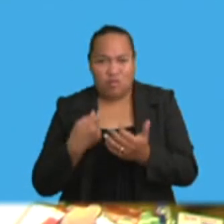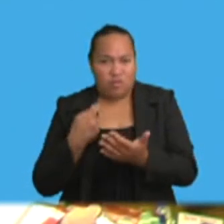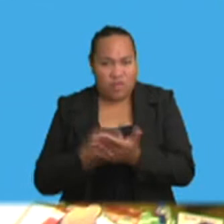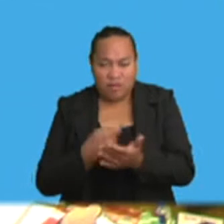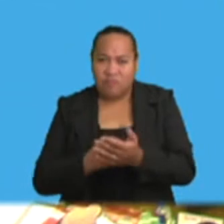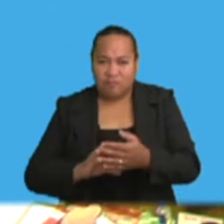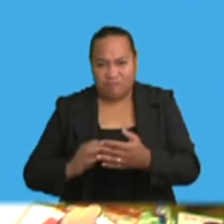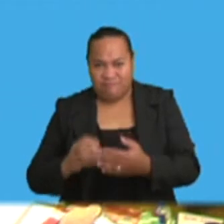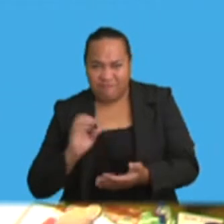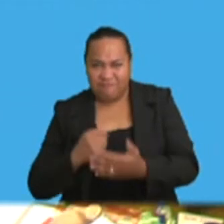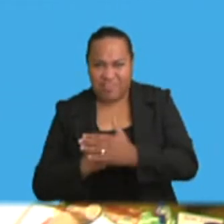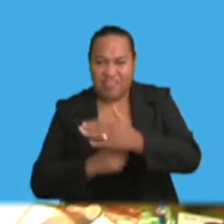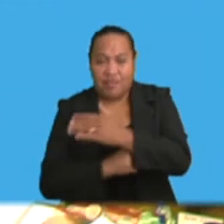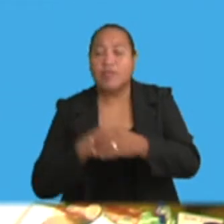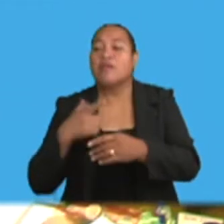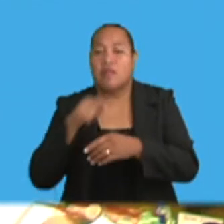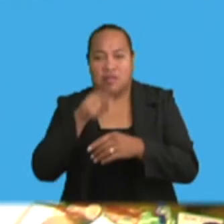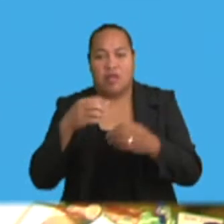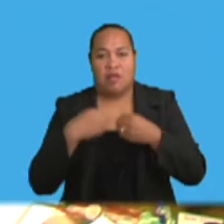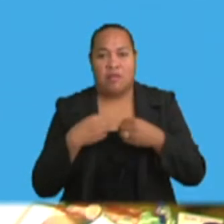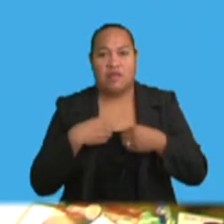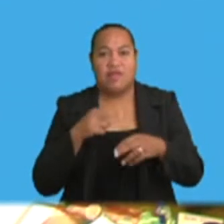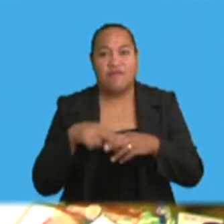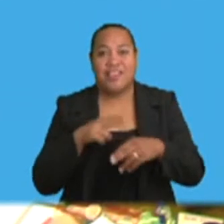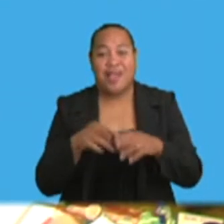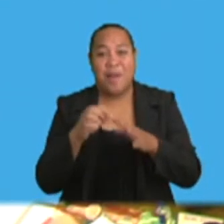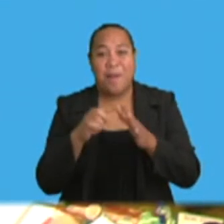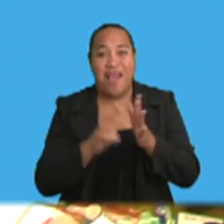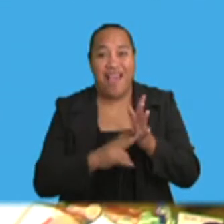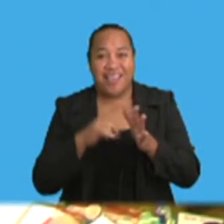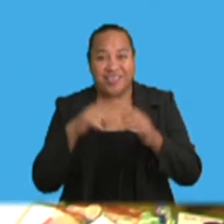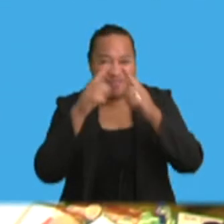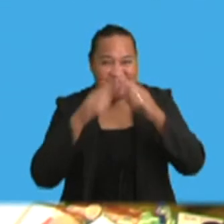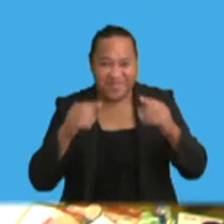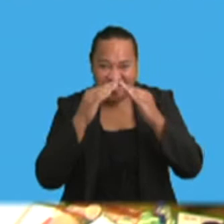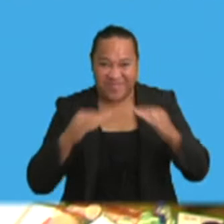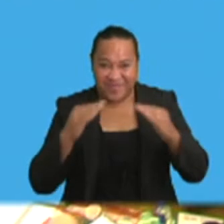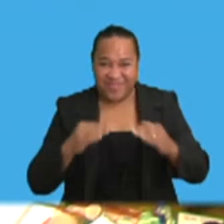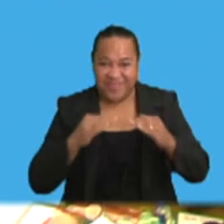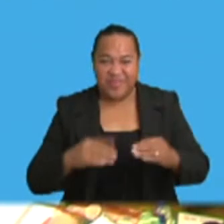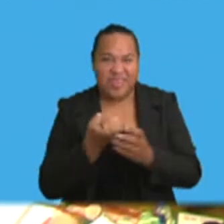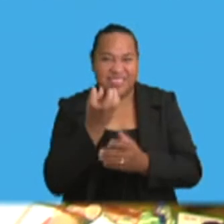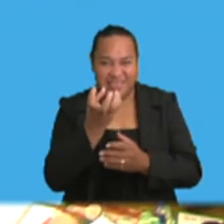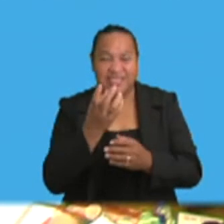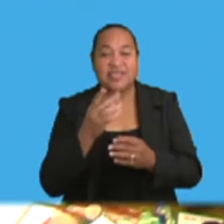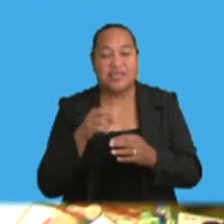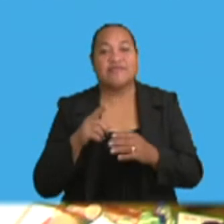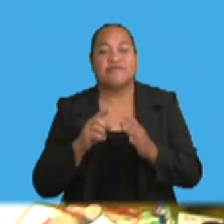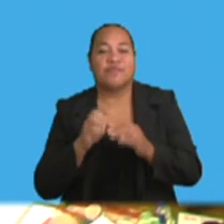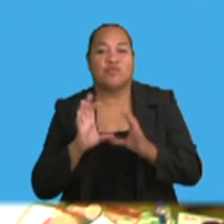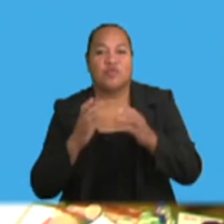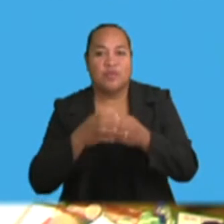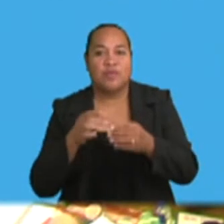of Fiji Pine Limited. And, of course, the huge level of input by